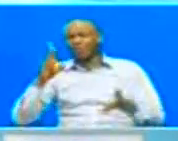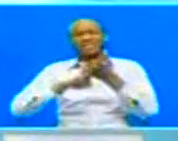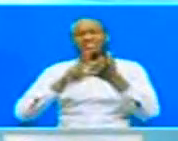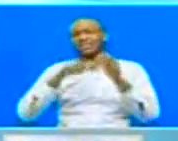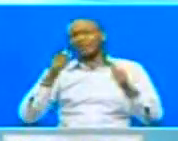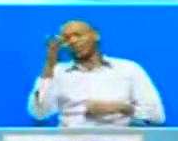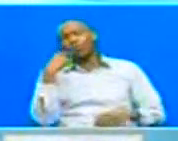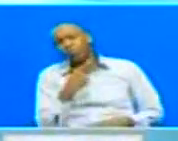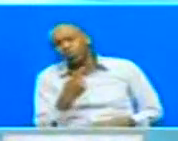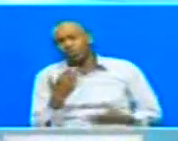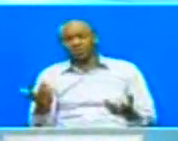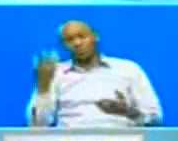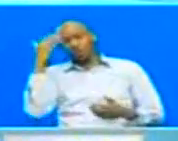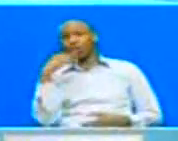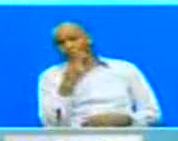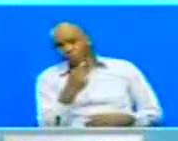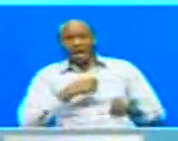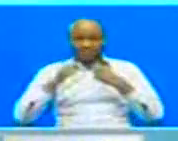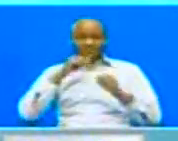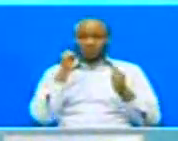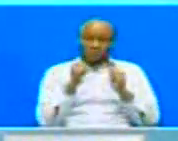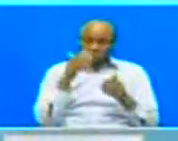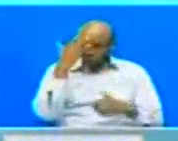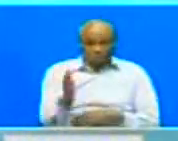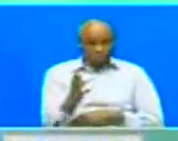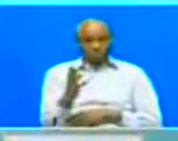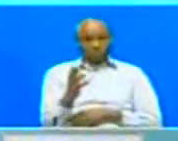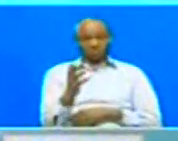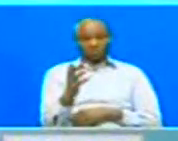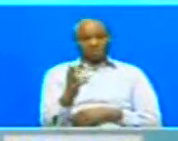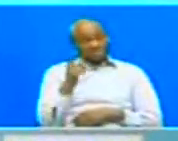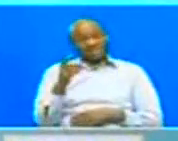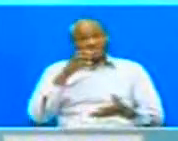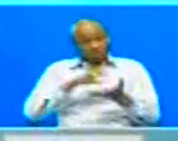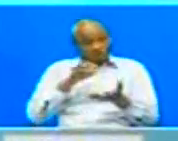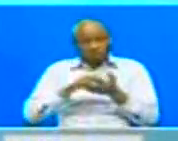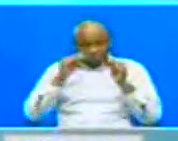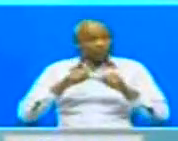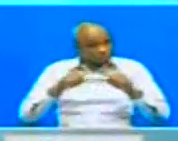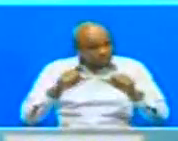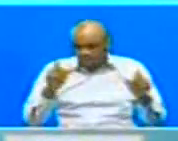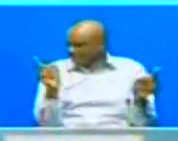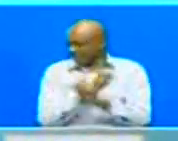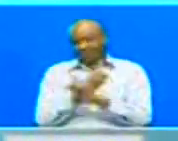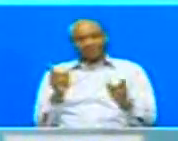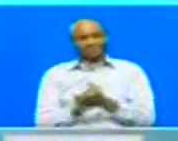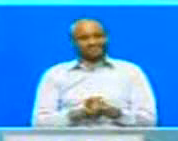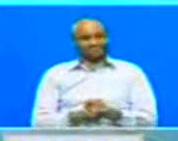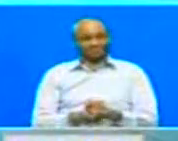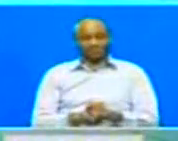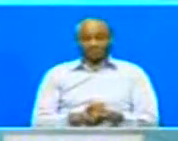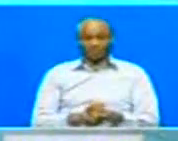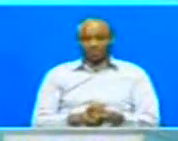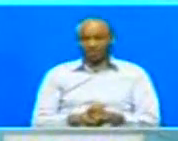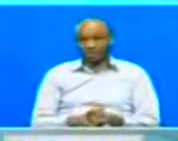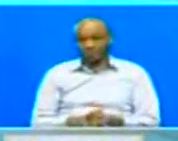Okay. Who are they? No identity. Right. We don't know their activities. Uh-huh. Certainly, that's a situation that can't be allowed to pertain. Not in this country. Okay. Just before Ambassador just comes